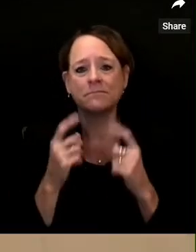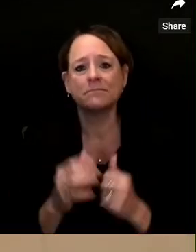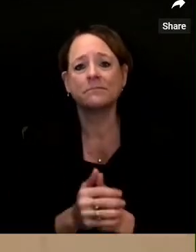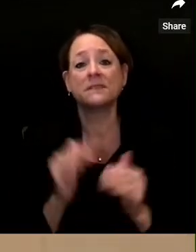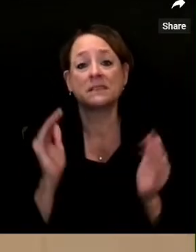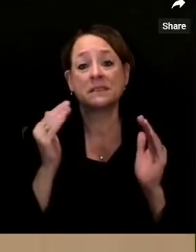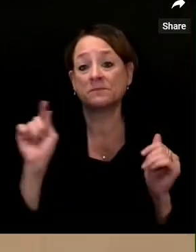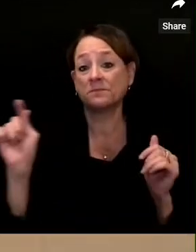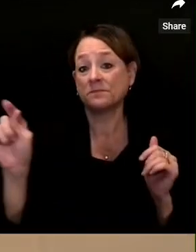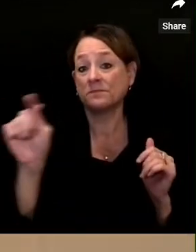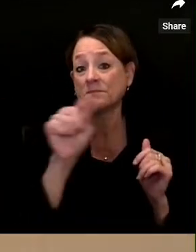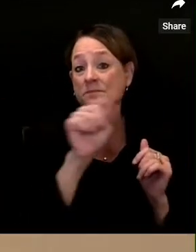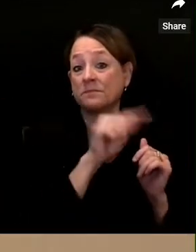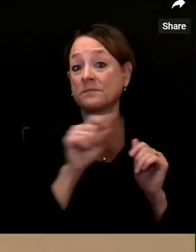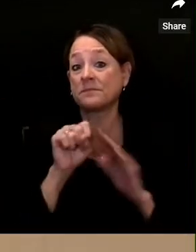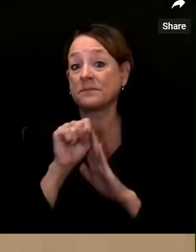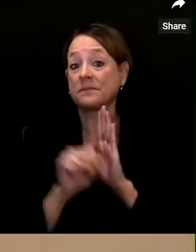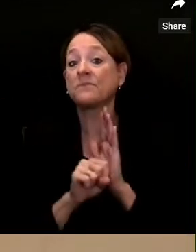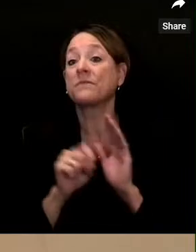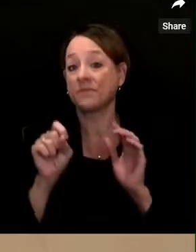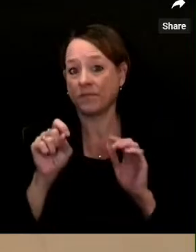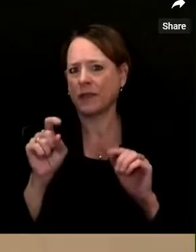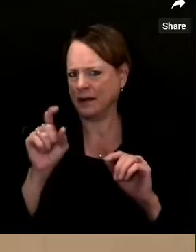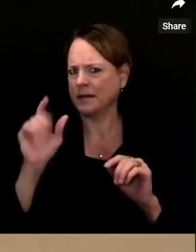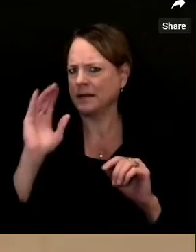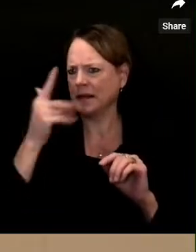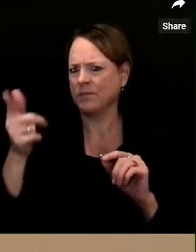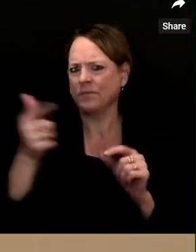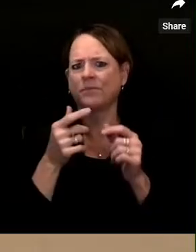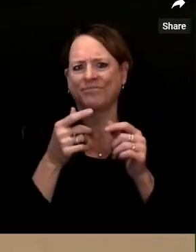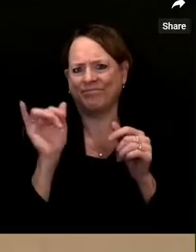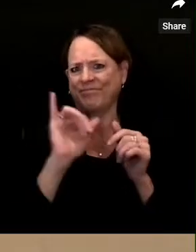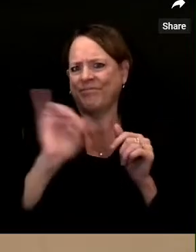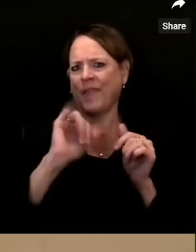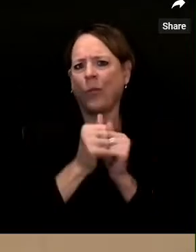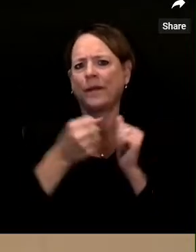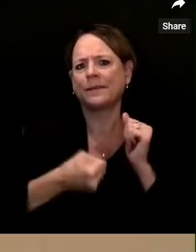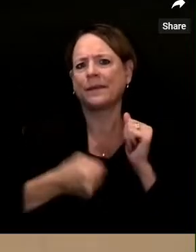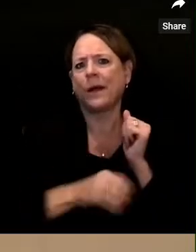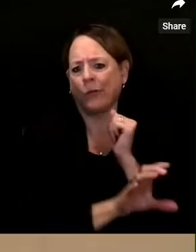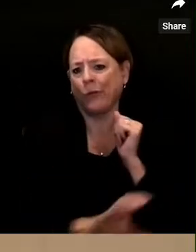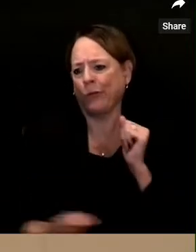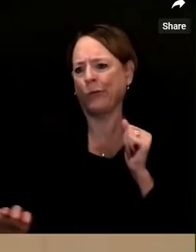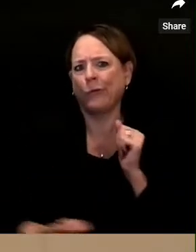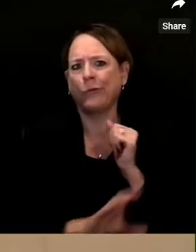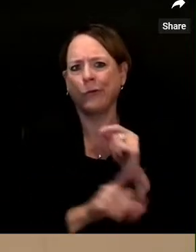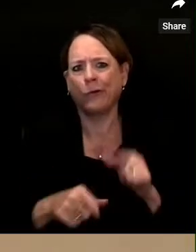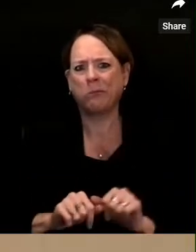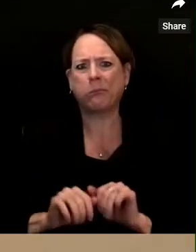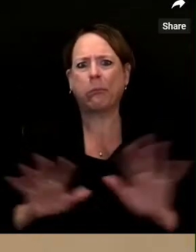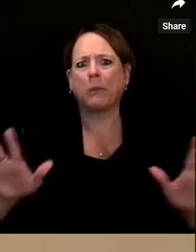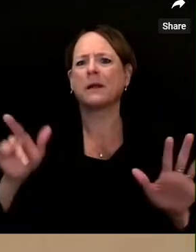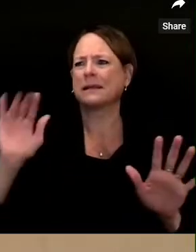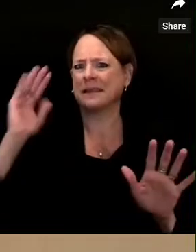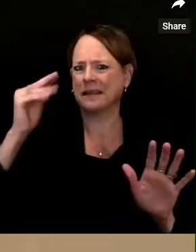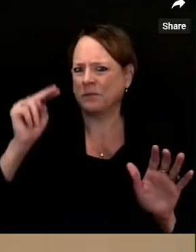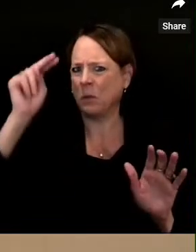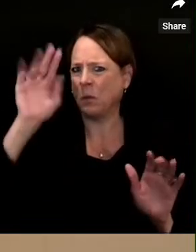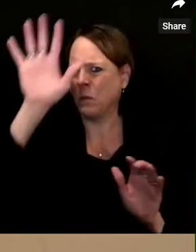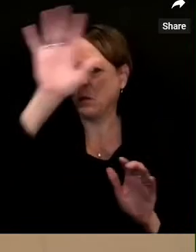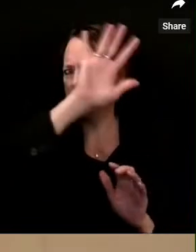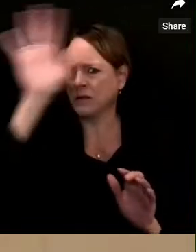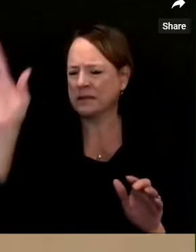and we're further north than the southern tier states. The Appalachian states had a really stark word, and we're probably next.